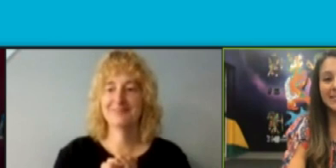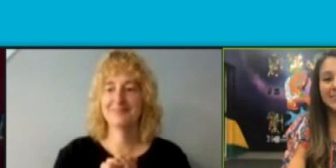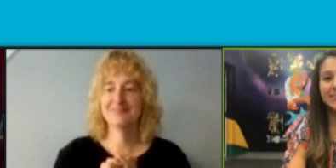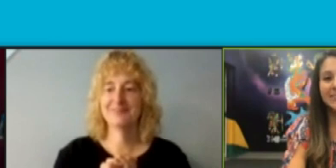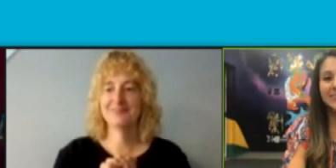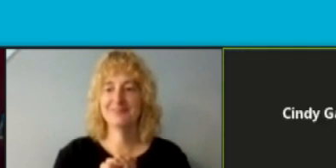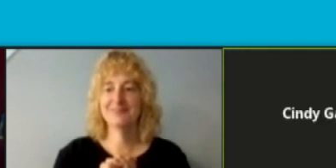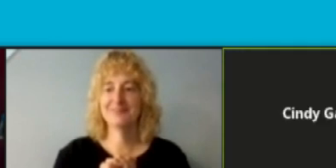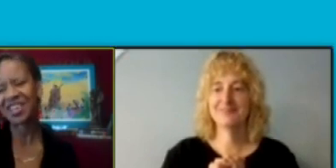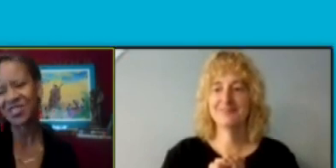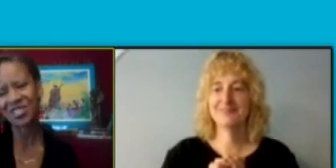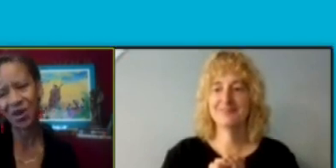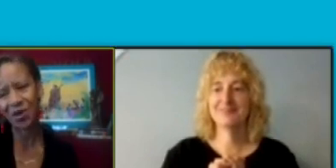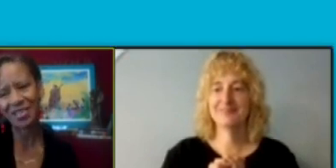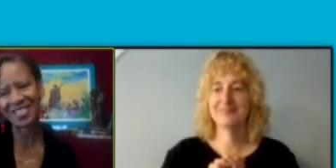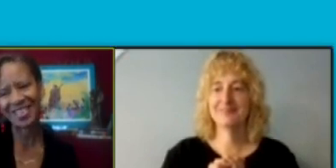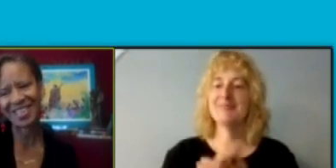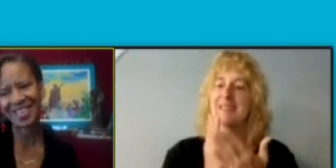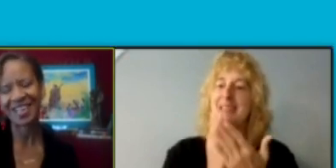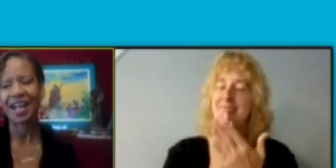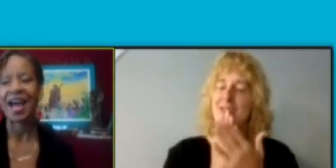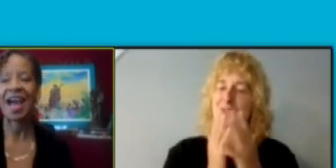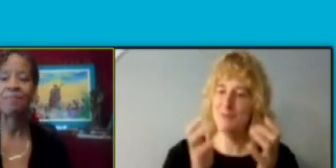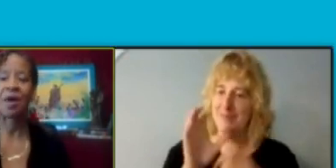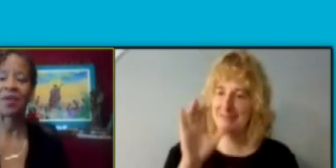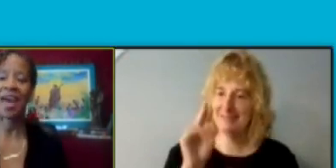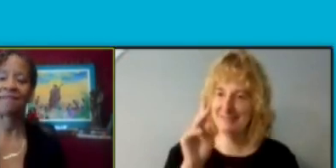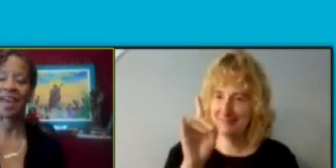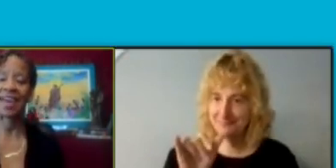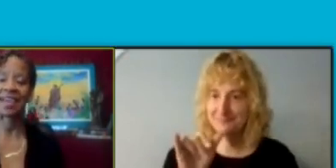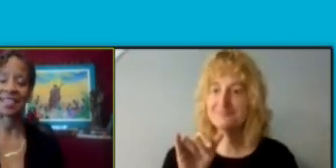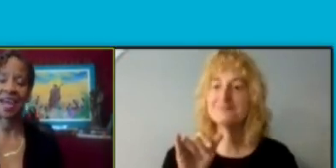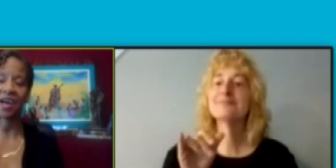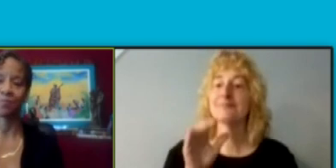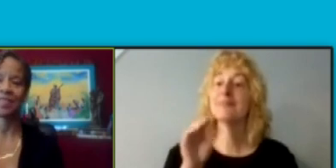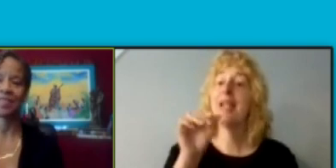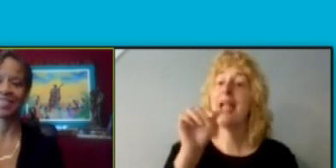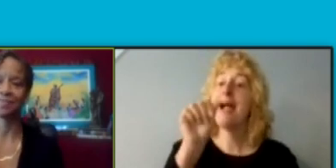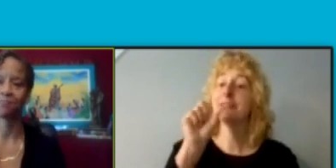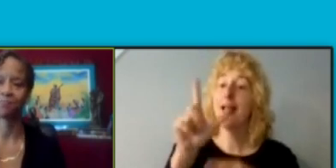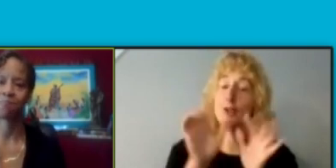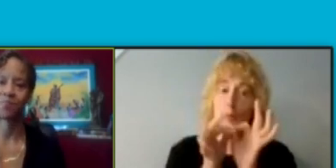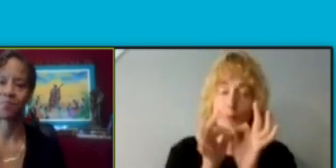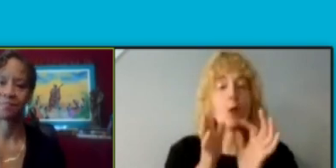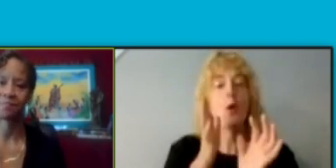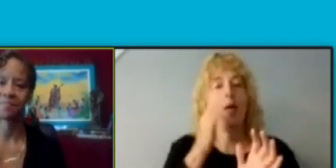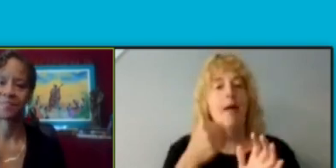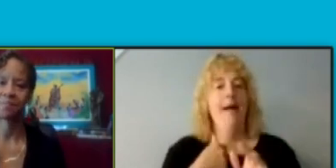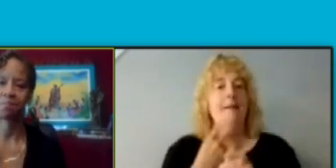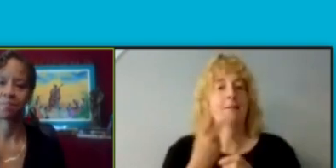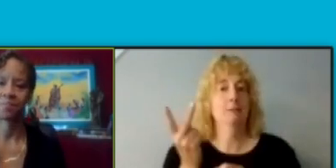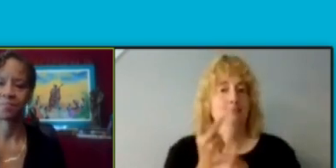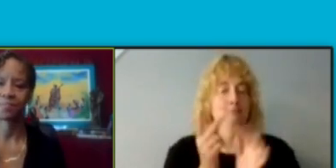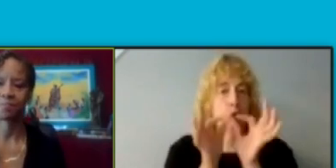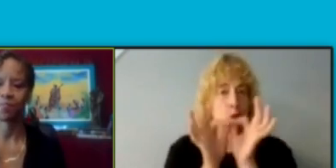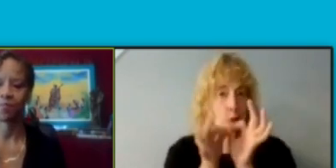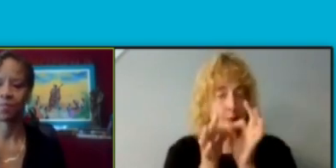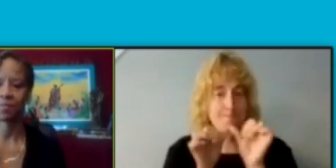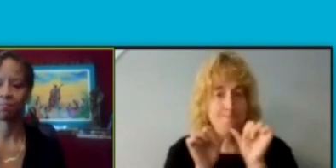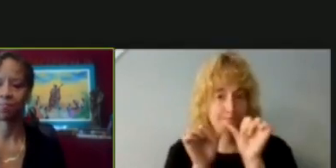313-626-7440. Thank you so much, Cindy. And may we have ASL, please?